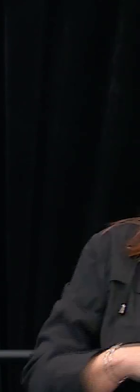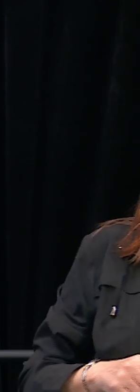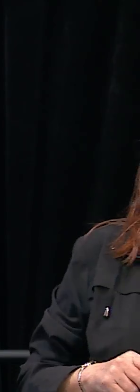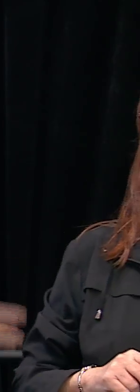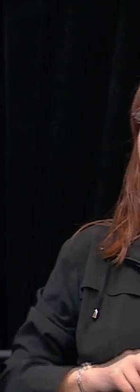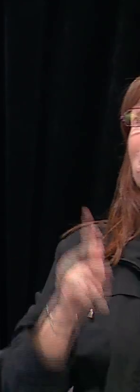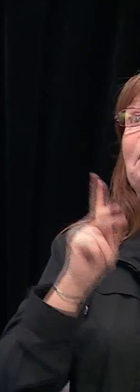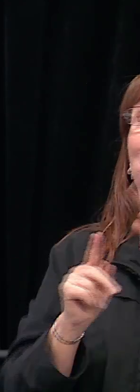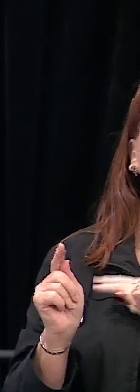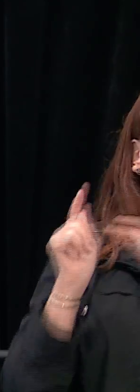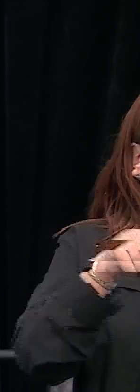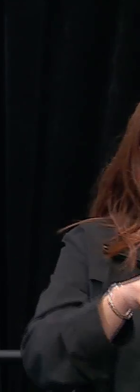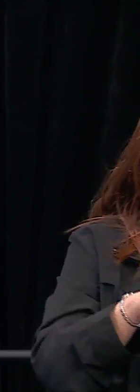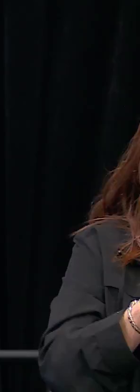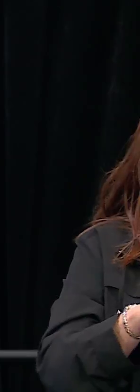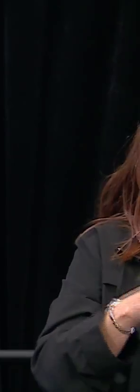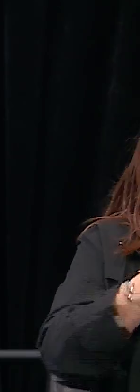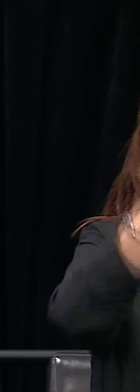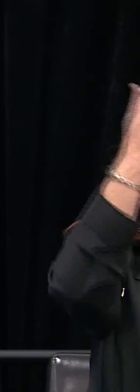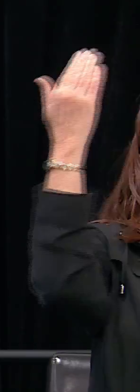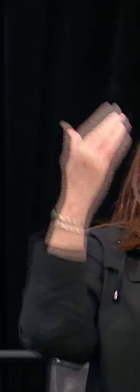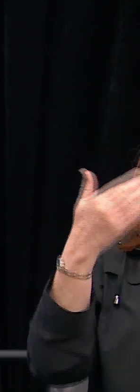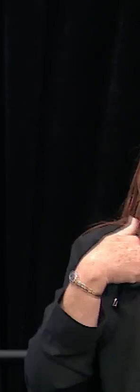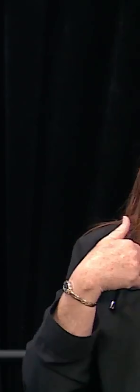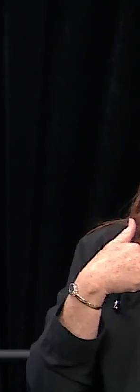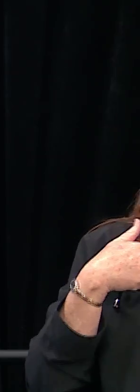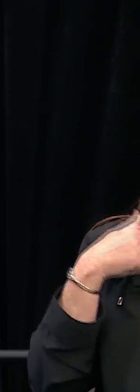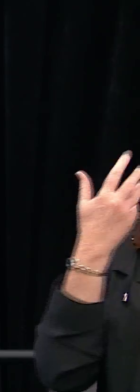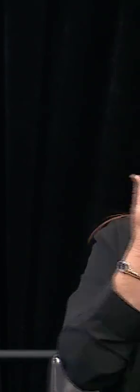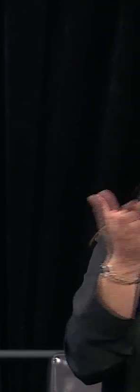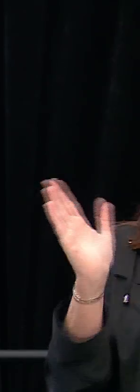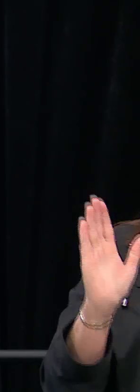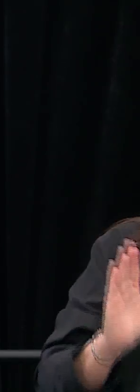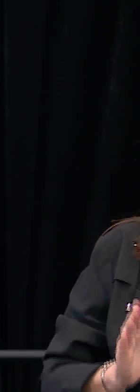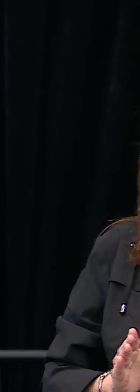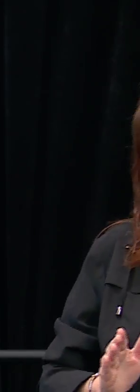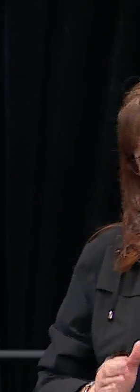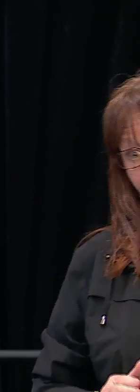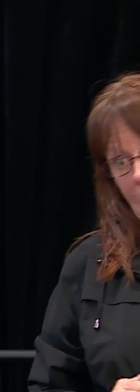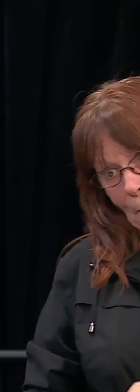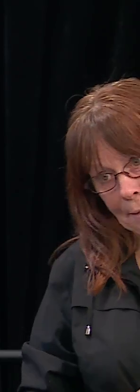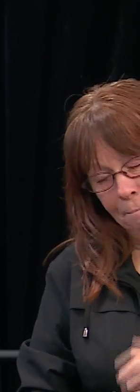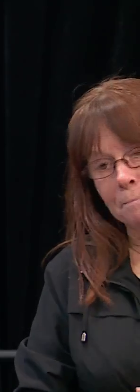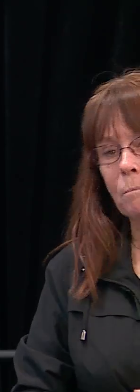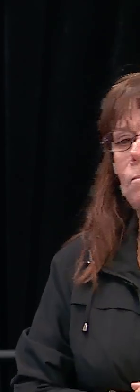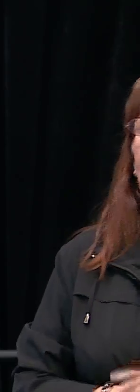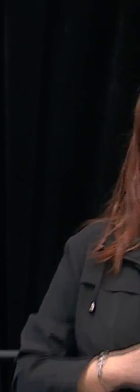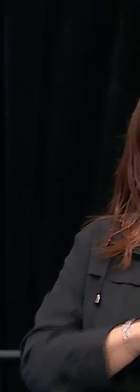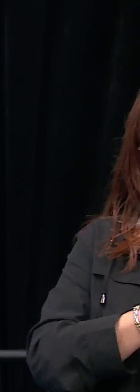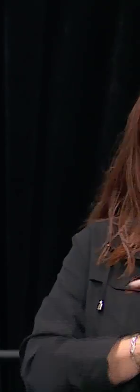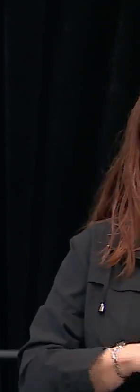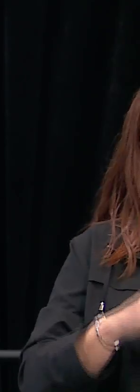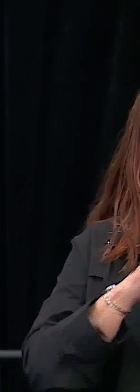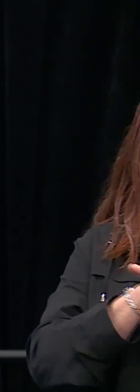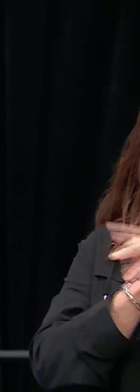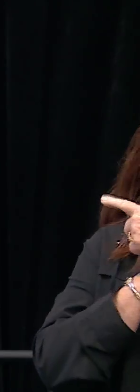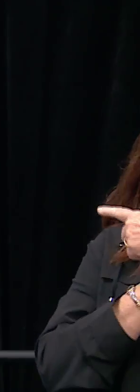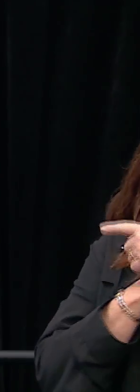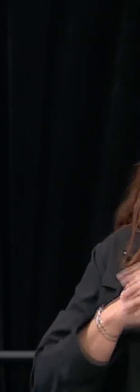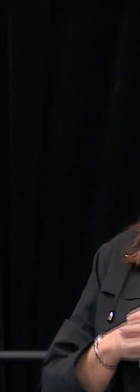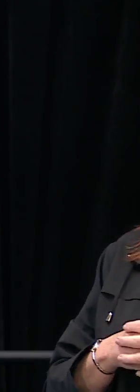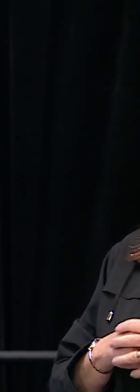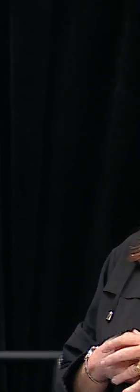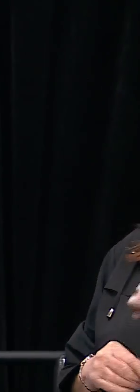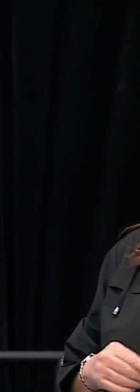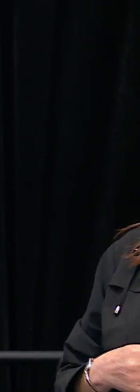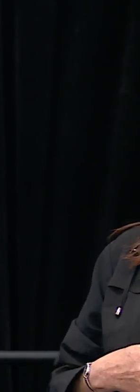they have accessibility everywhere. That's what he told me. So when one day I came there, I found what the